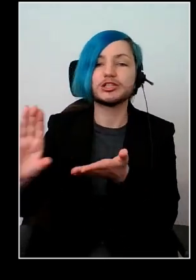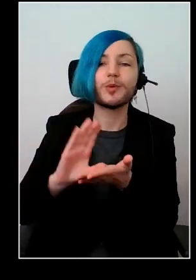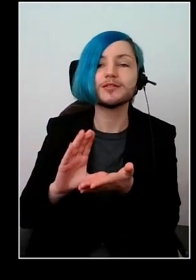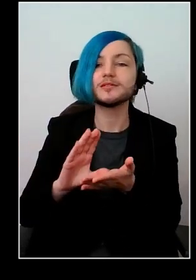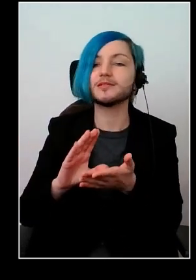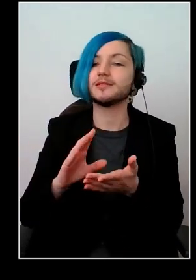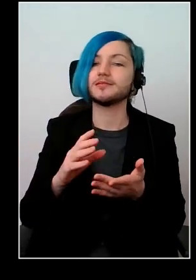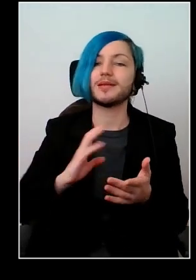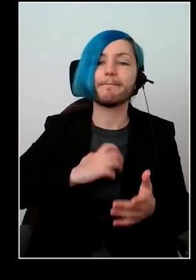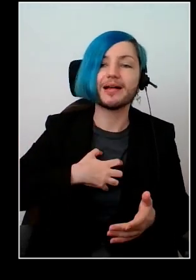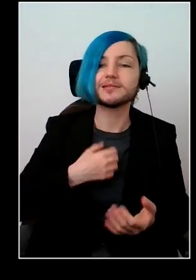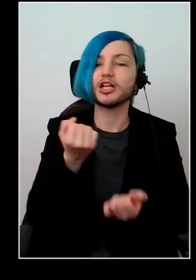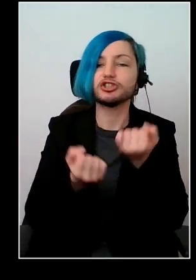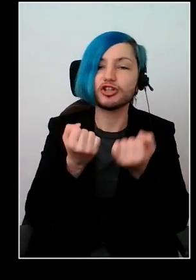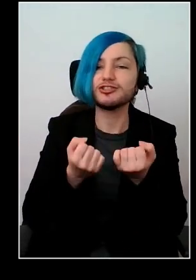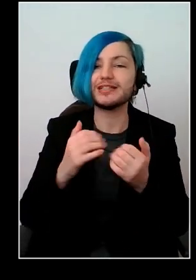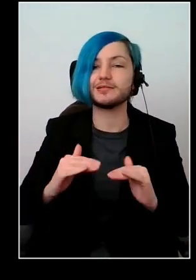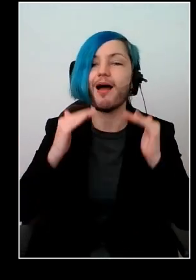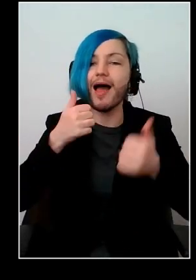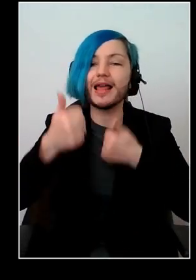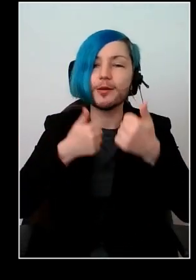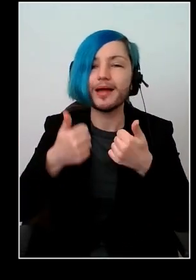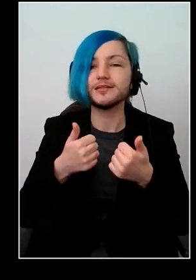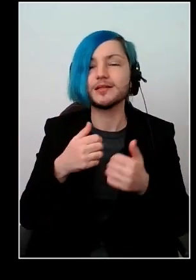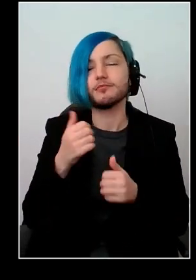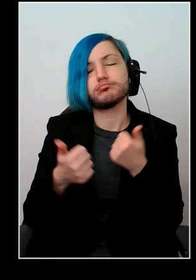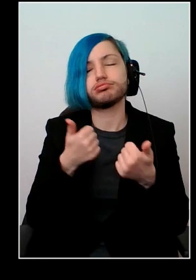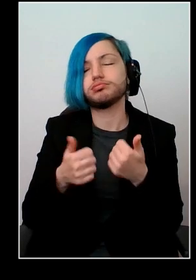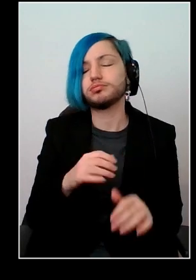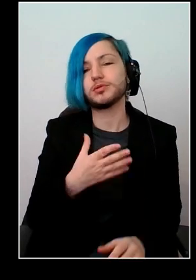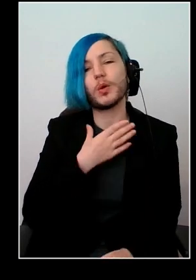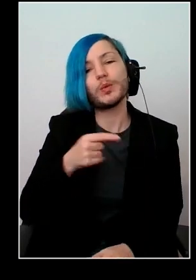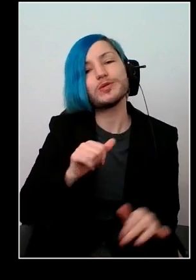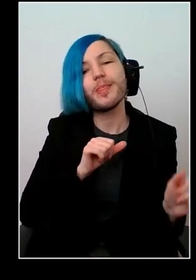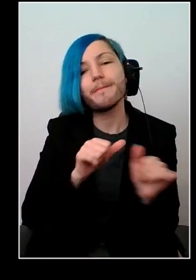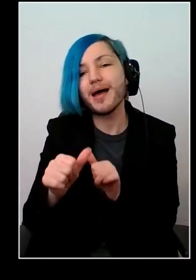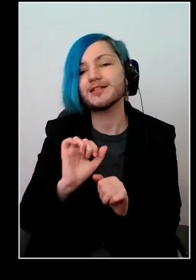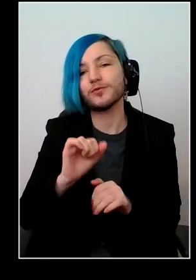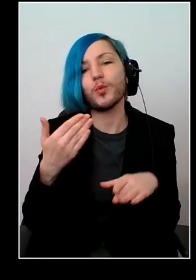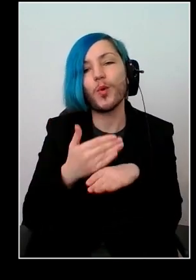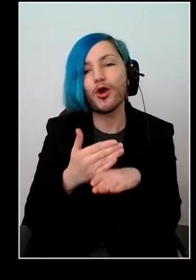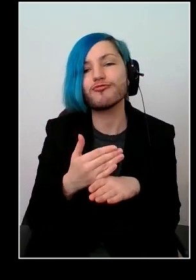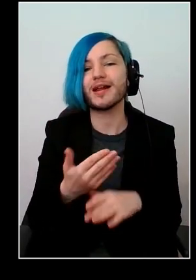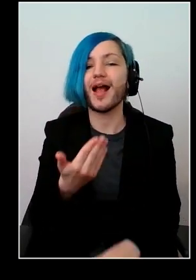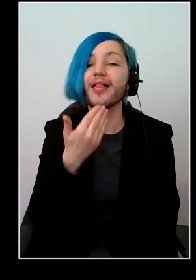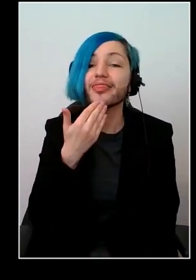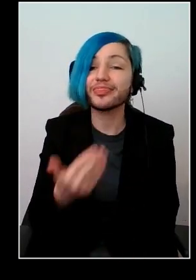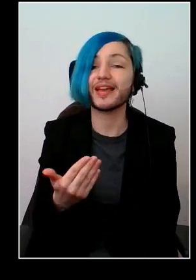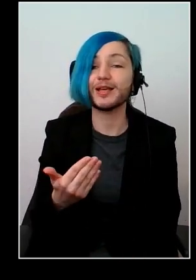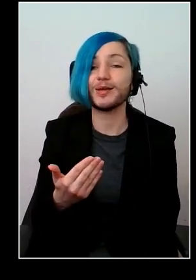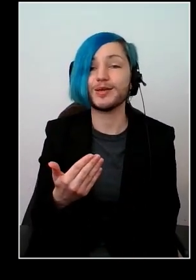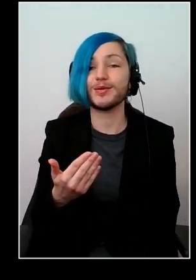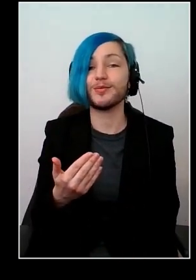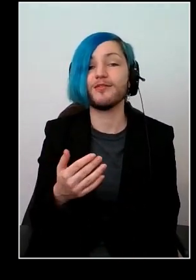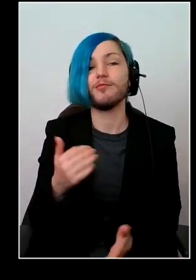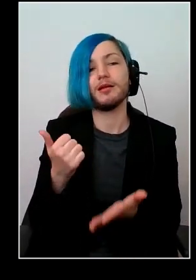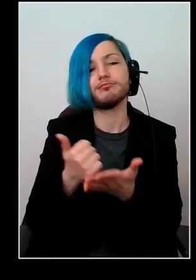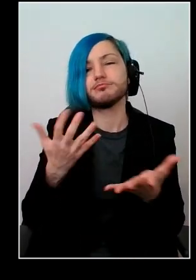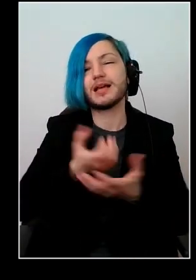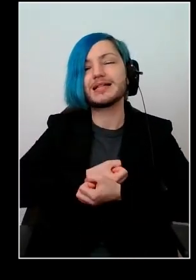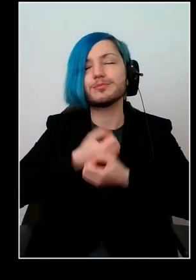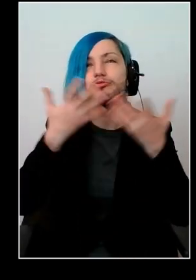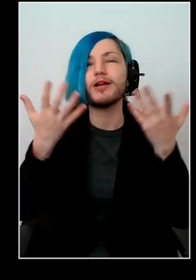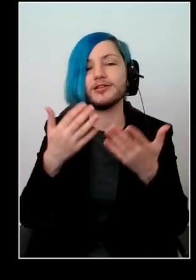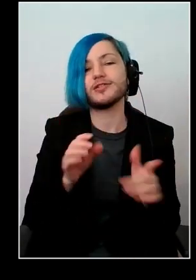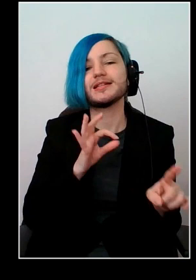among you. Thank you. We wish you the very best in whatever direction your career takes you, and thanks for being an amazing inspiration, especially over this